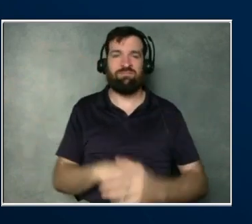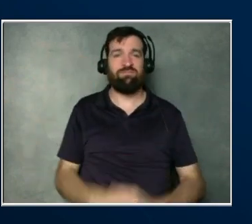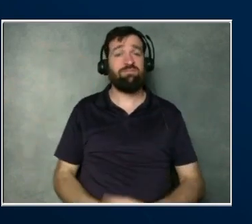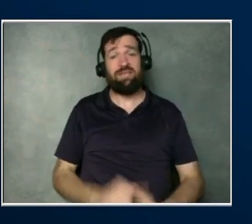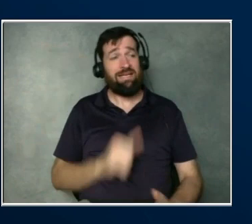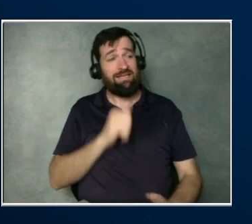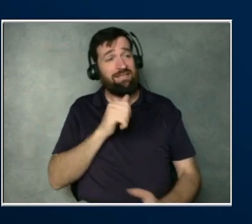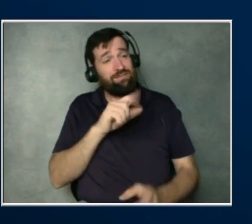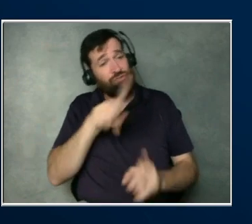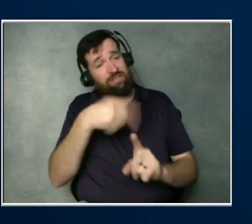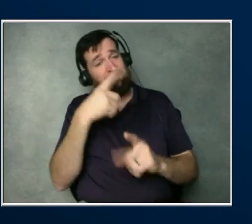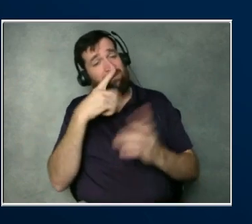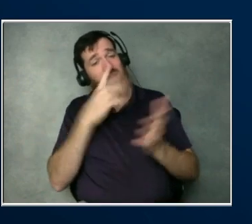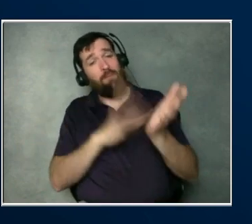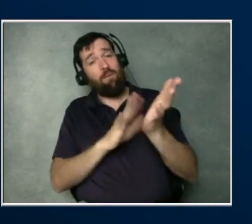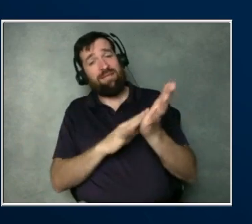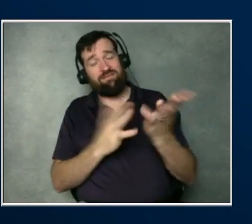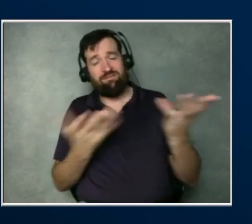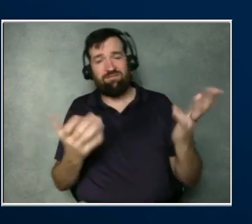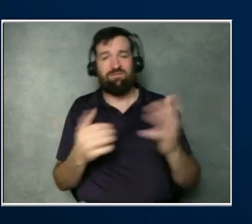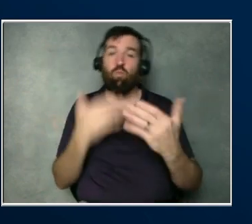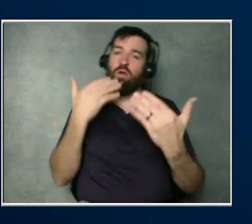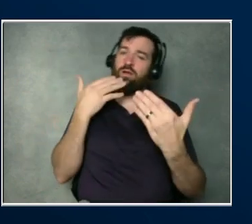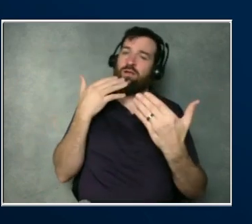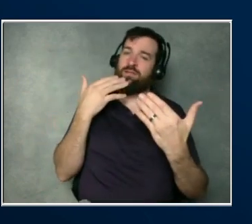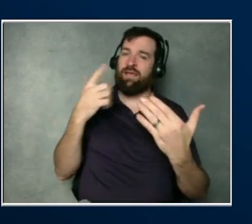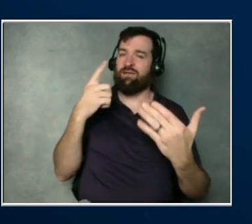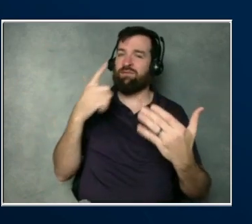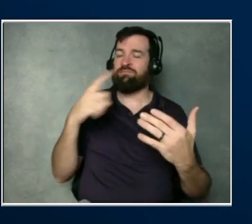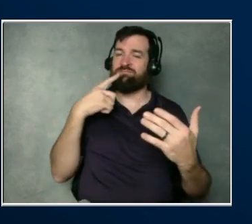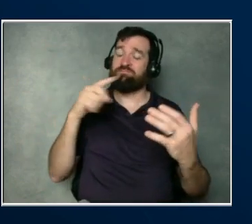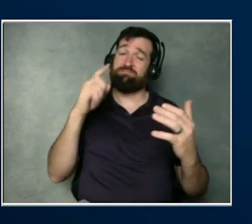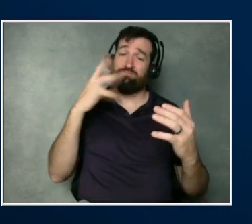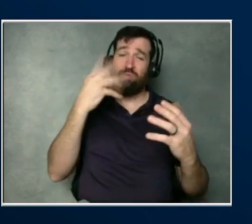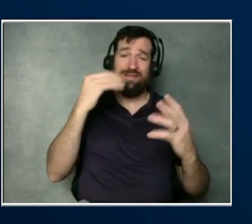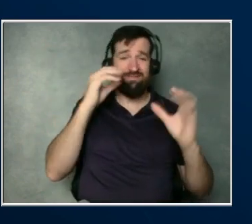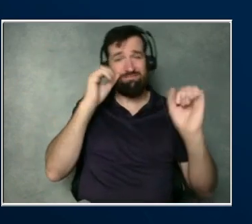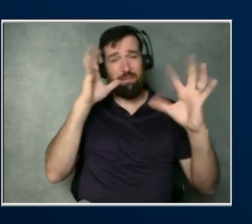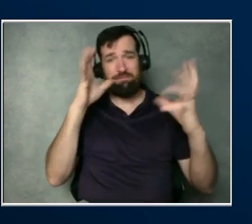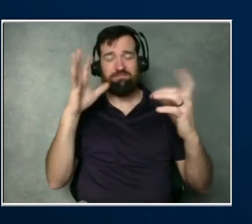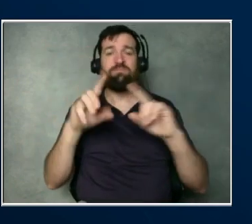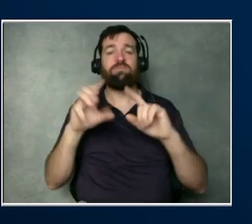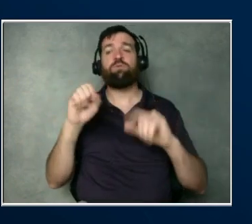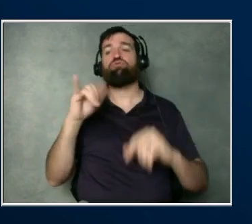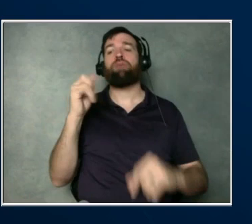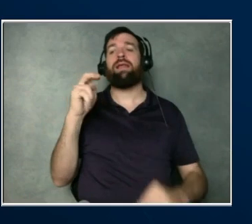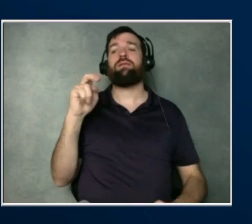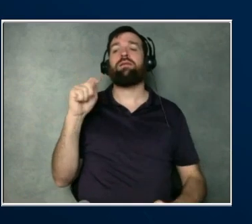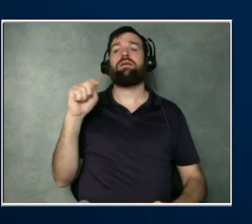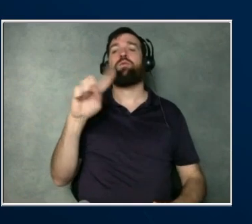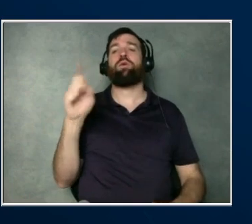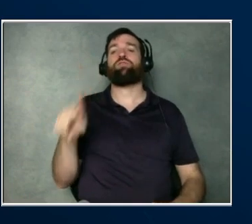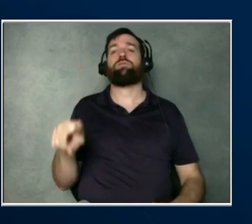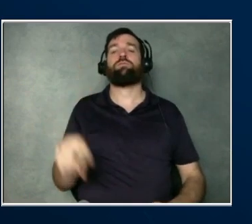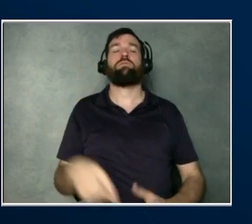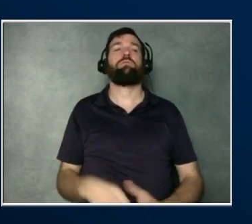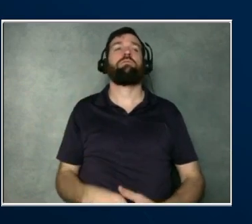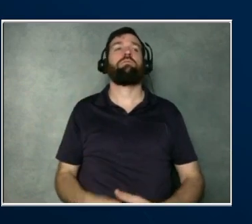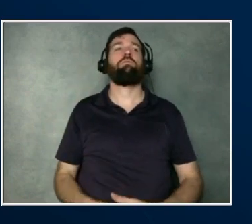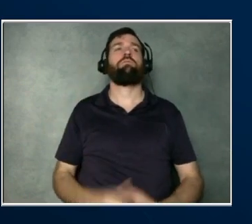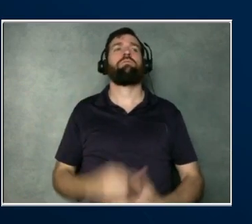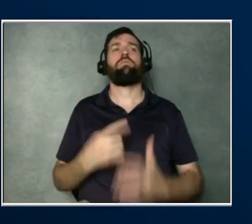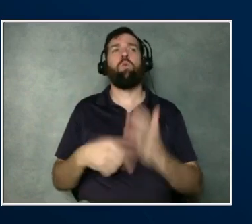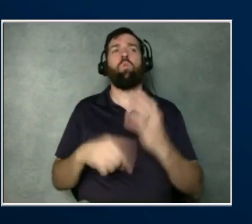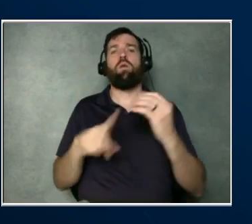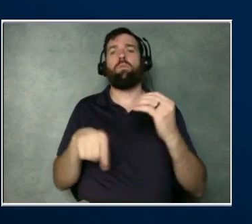just compliment. But we think you are pretty spectacular yourself. So Janet has a question. She wants to know, what about the doctors that